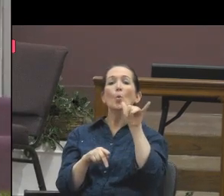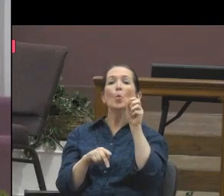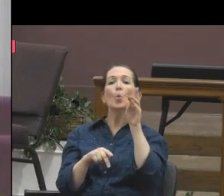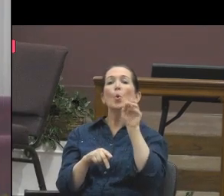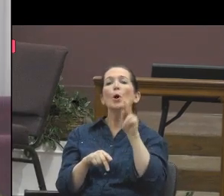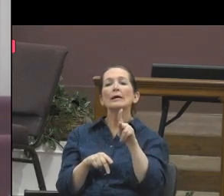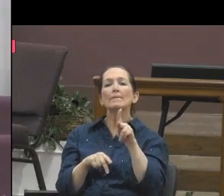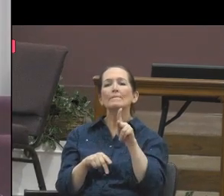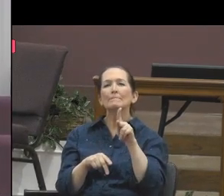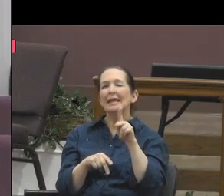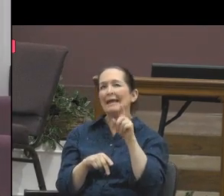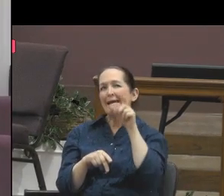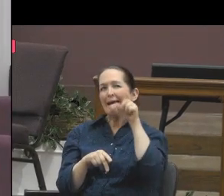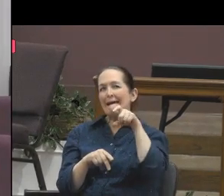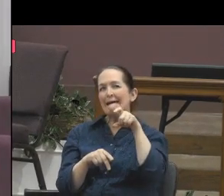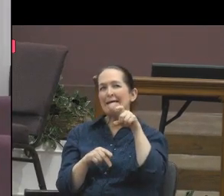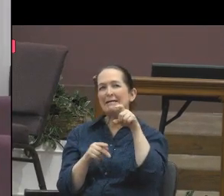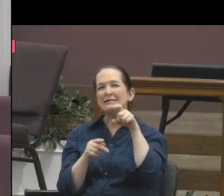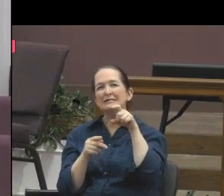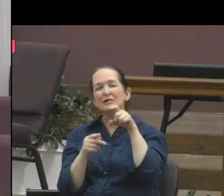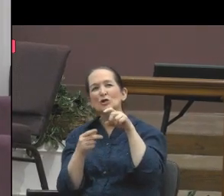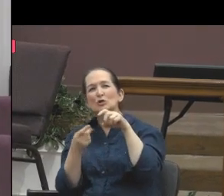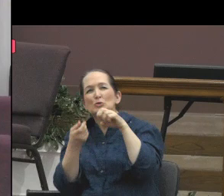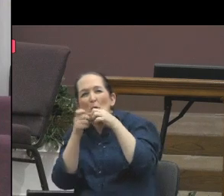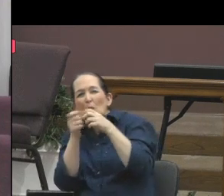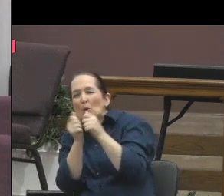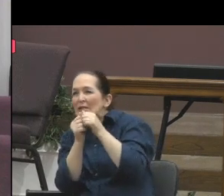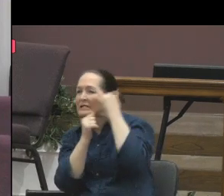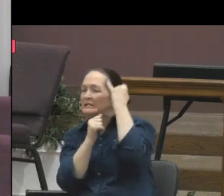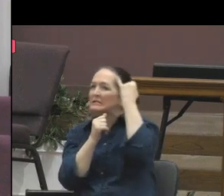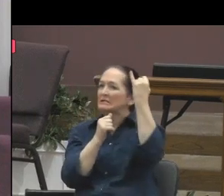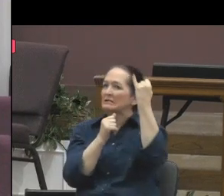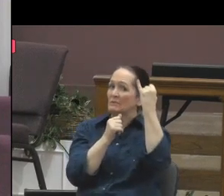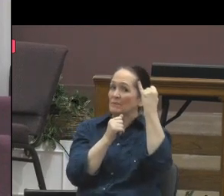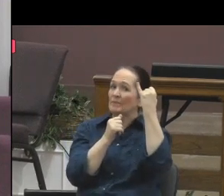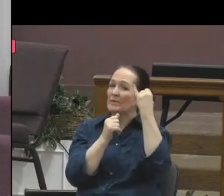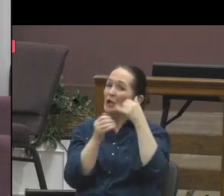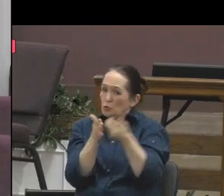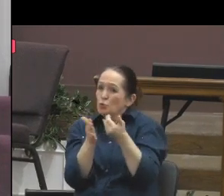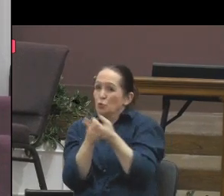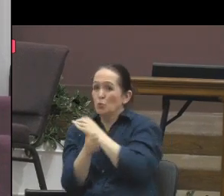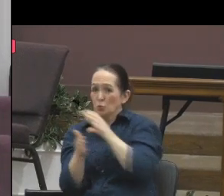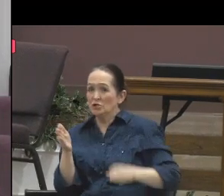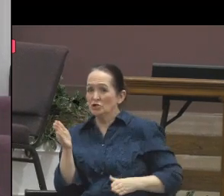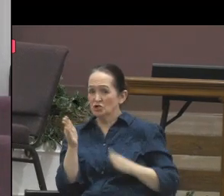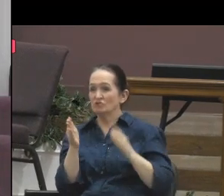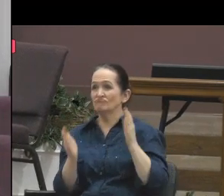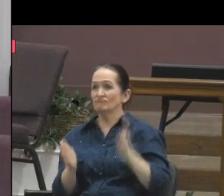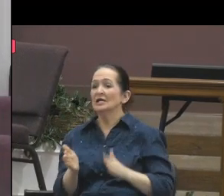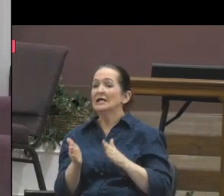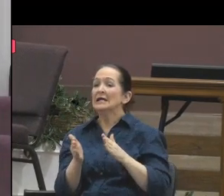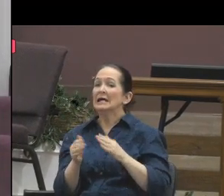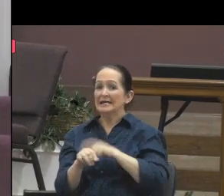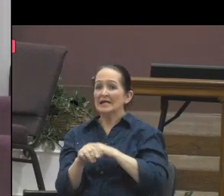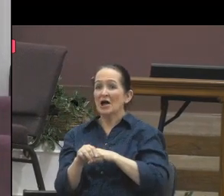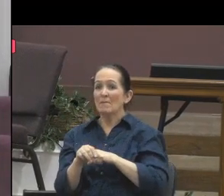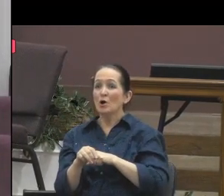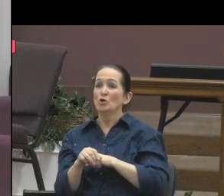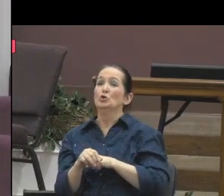had to wrestle with this idea. A fairly new Christian at the time, he was